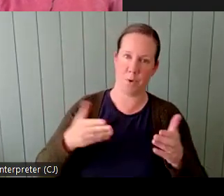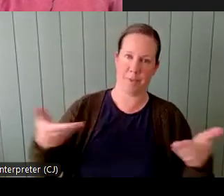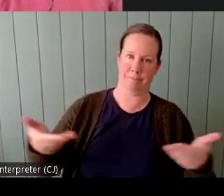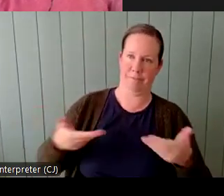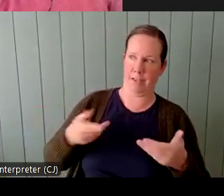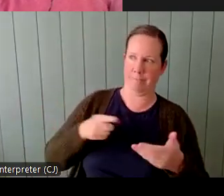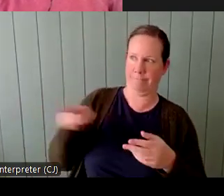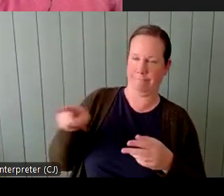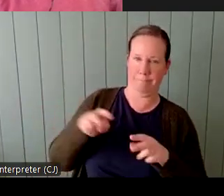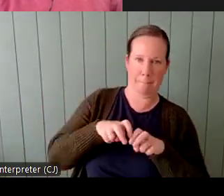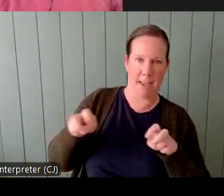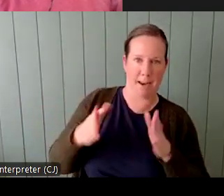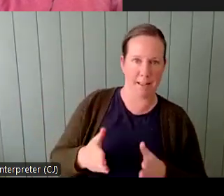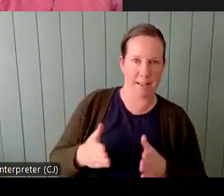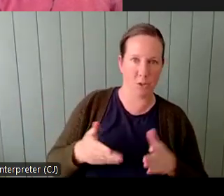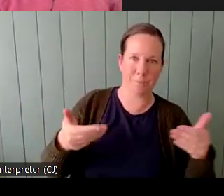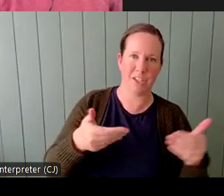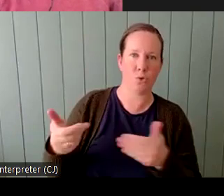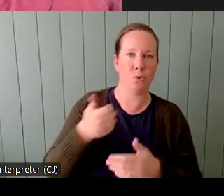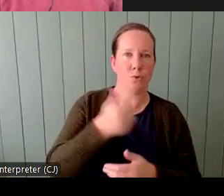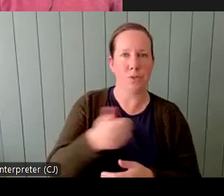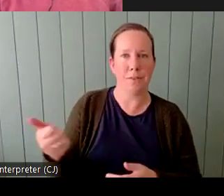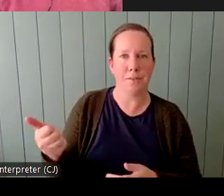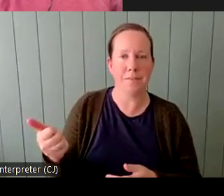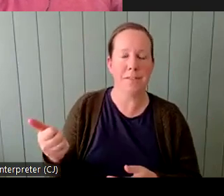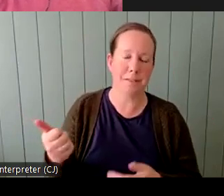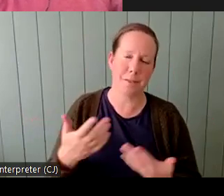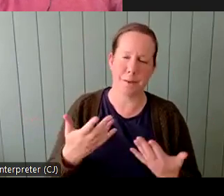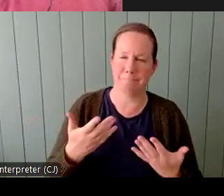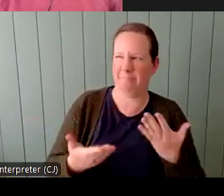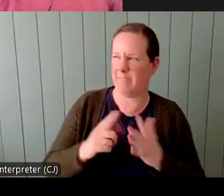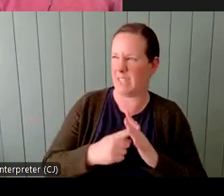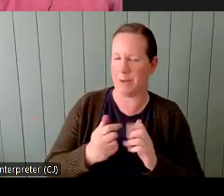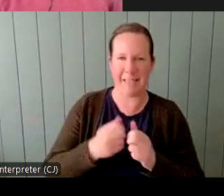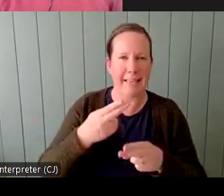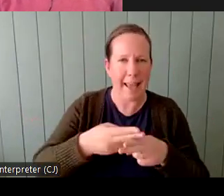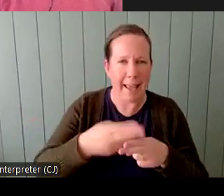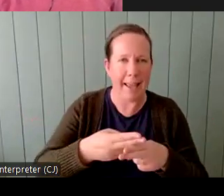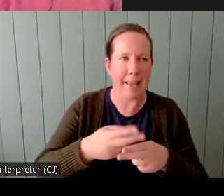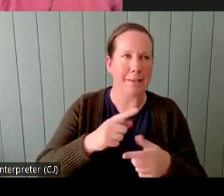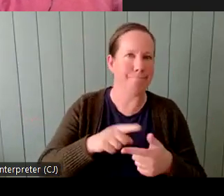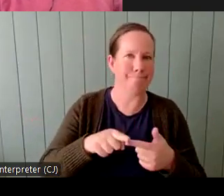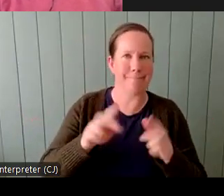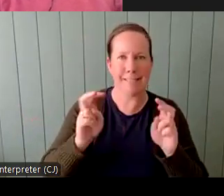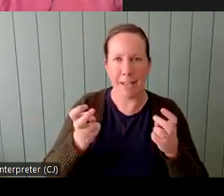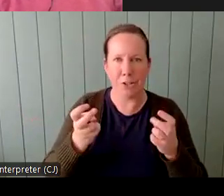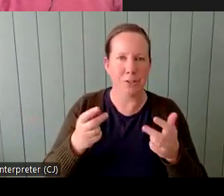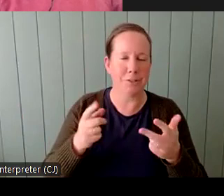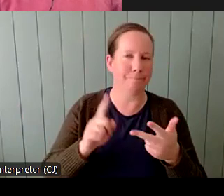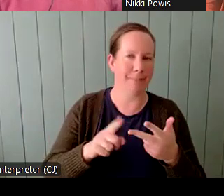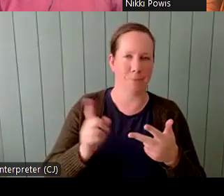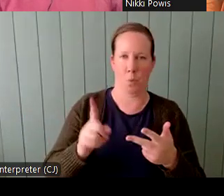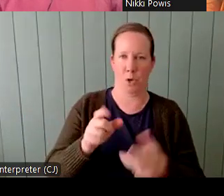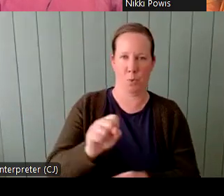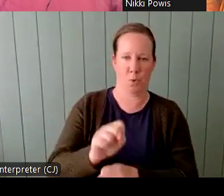themselves. First, can you just tell us, of course, your name, your title, and the name of your